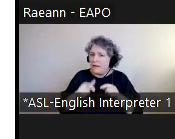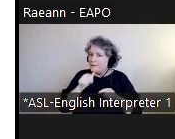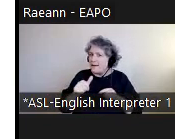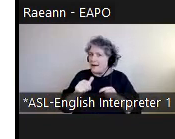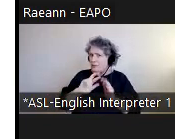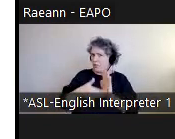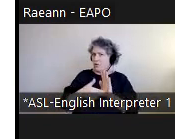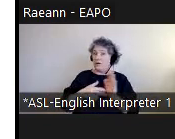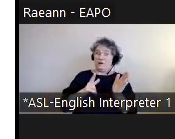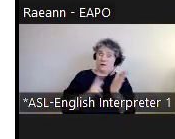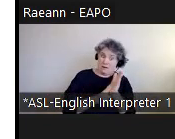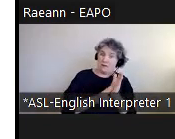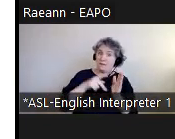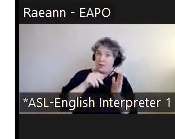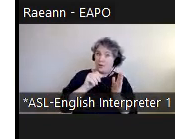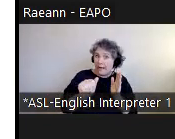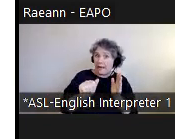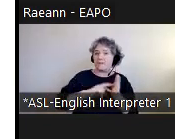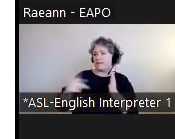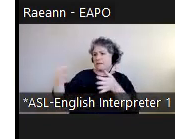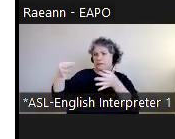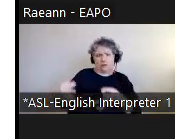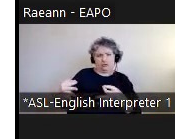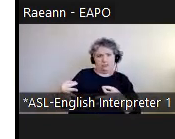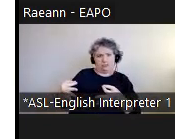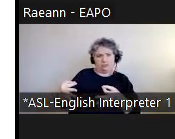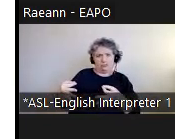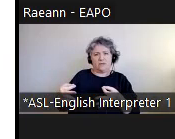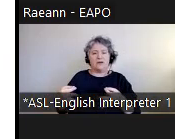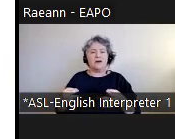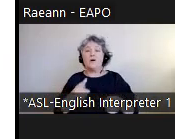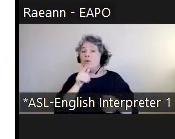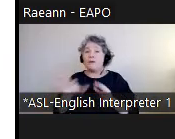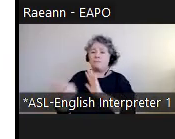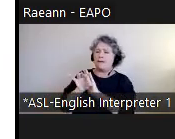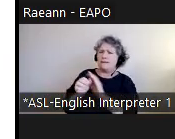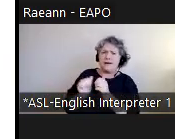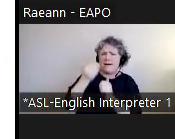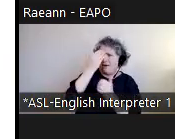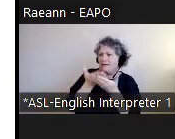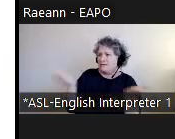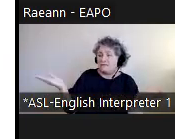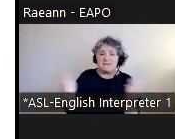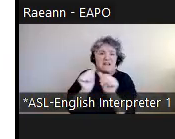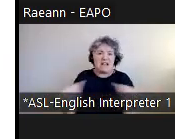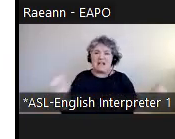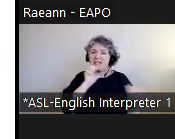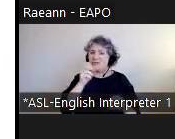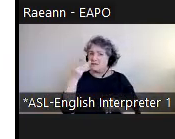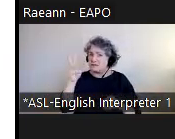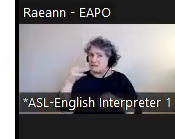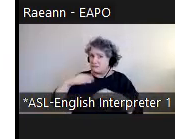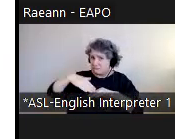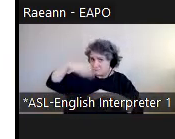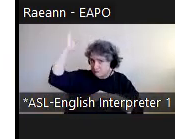mind as we go forward. So who can be an attorney for personal care? As long as they're over 16 years old, they can